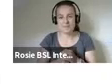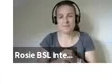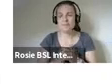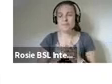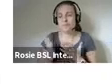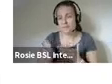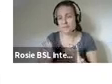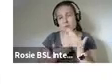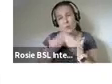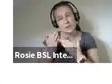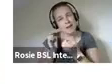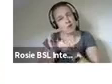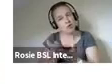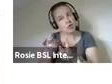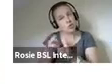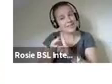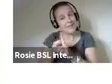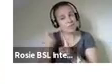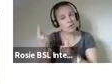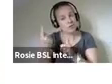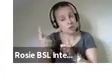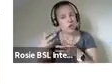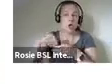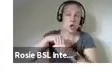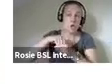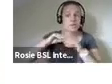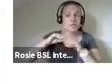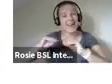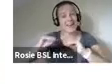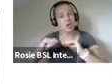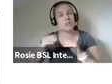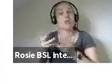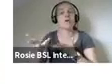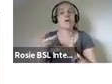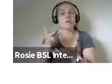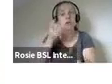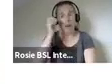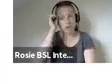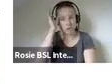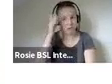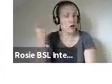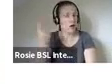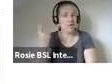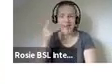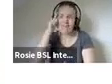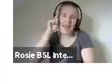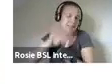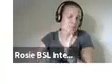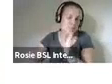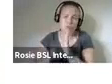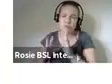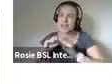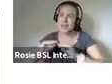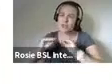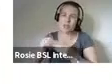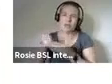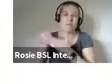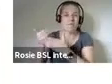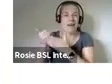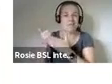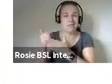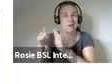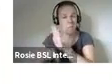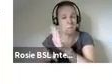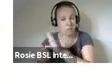Karen is an inclusive education consultant, and she's an experienced education program advisor with a background as an early years